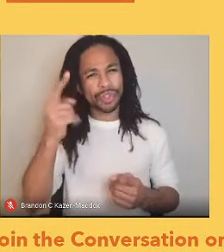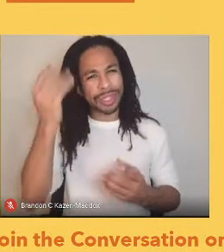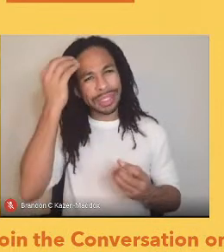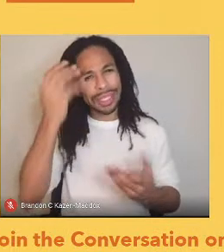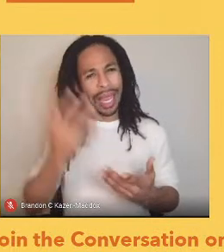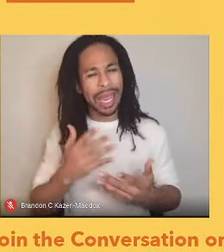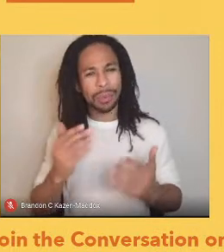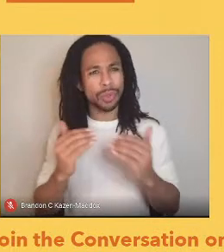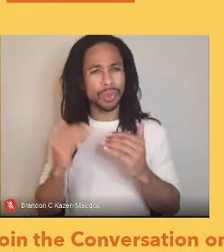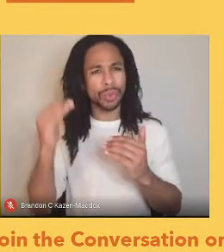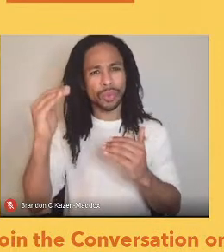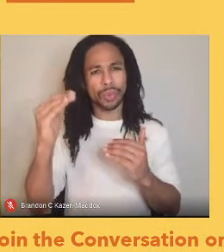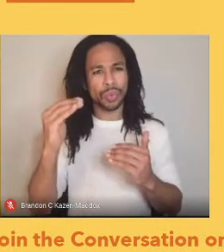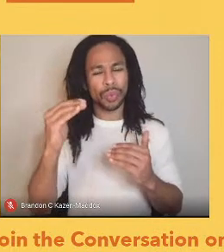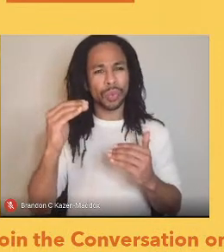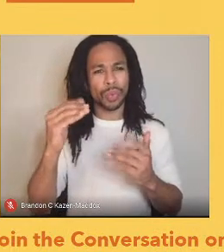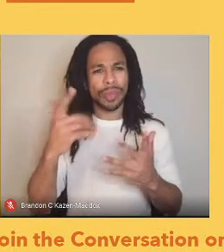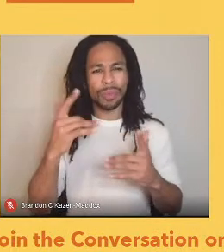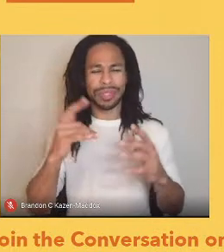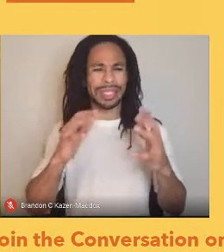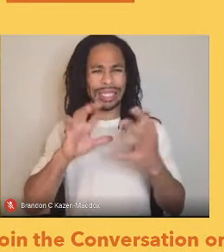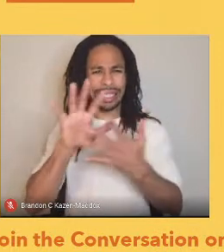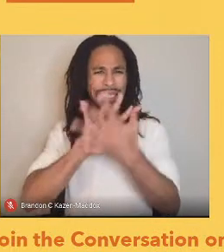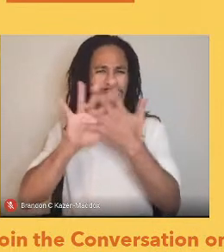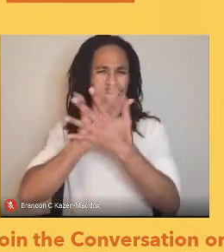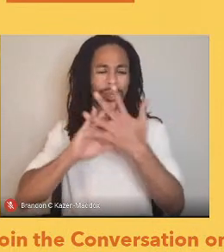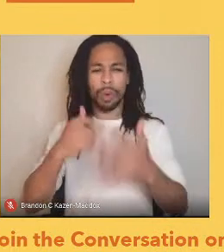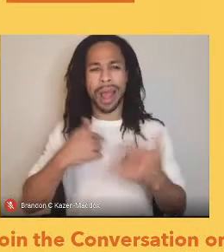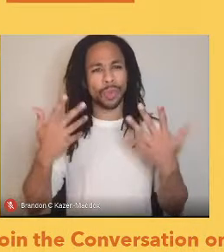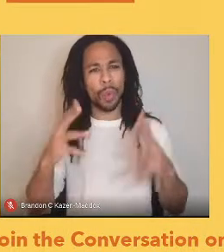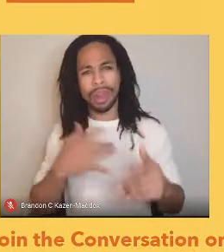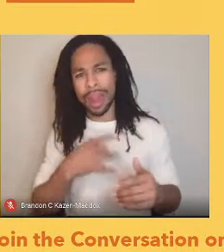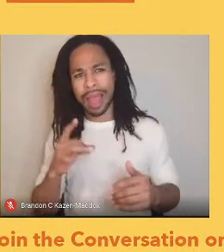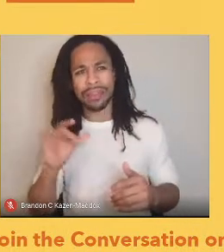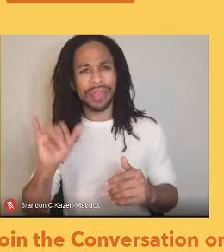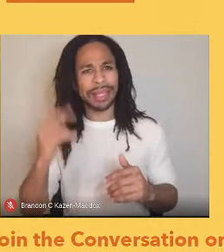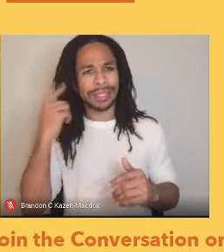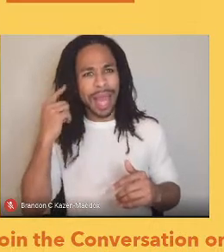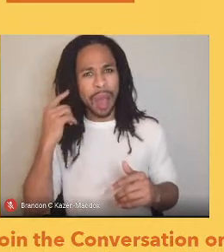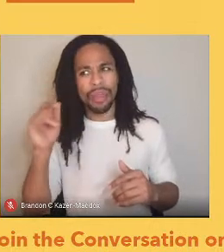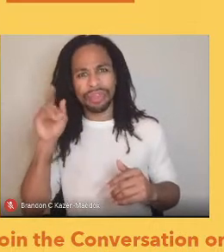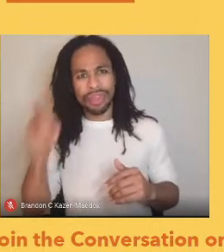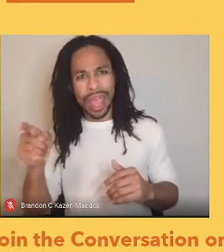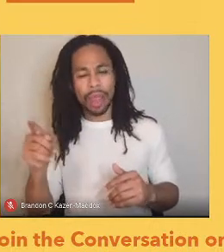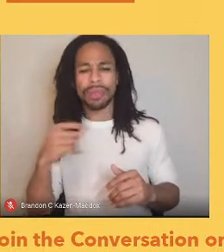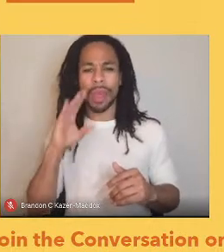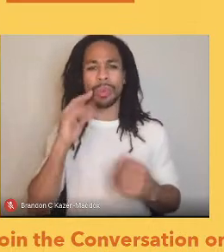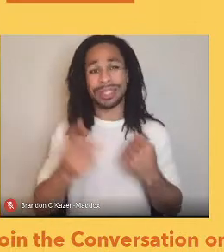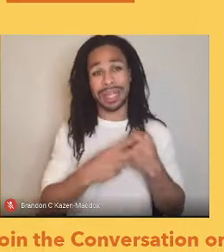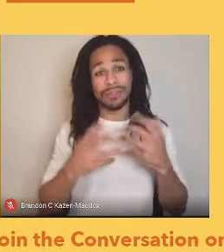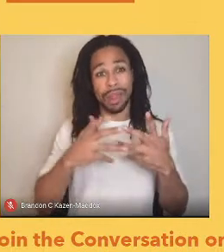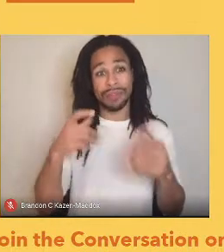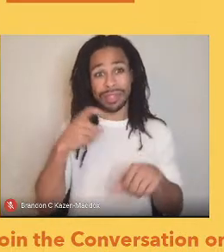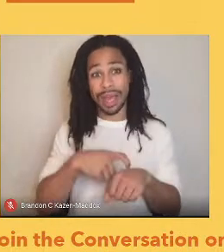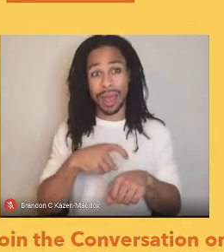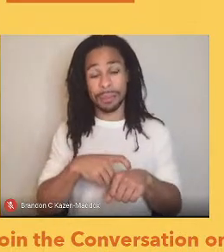or just say, like, you know, there's distortion, or there's, I don't like the sound that happens at this moment. That would have saved a lot of time.